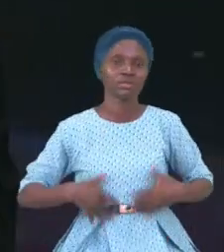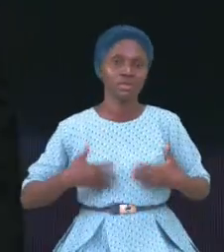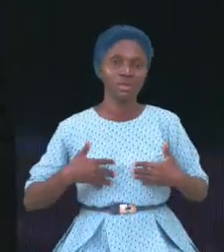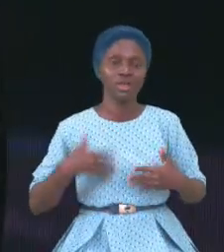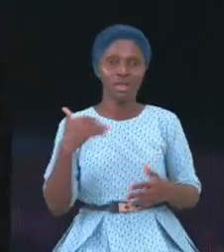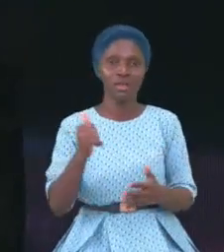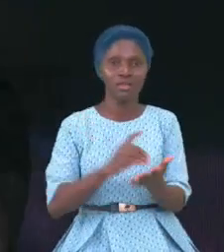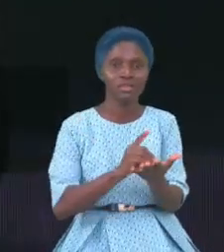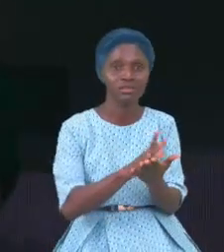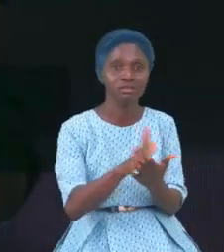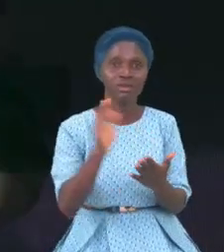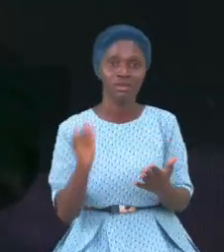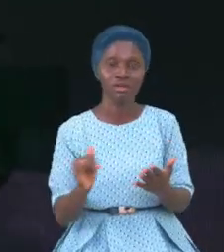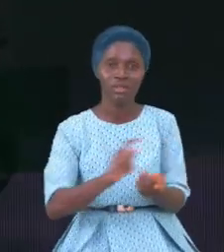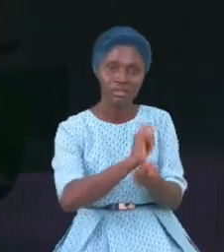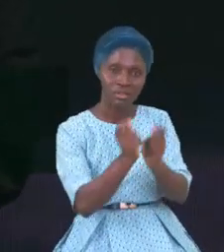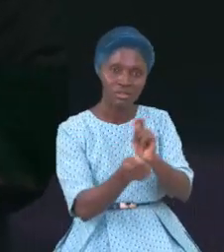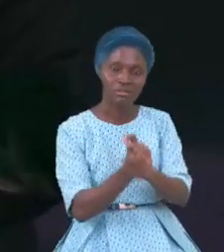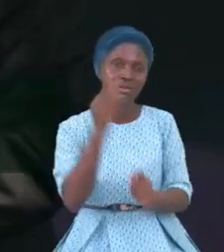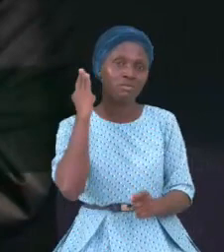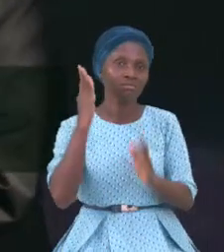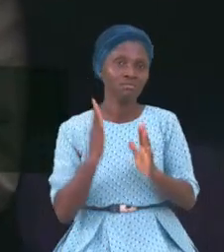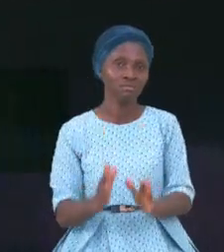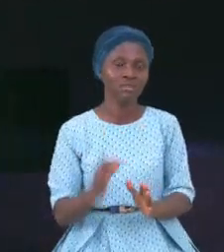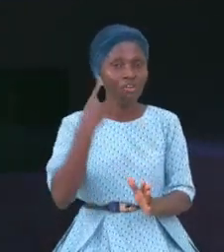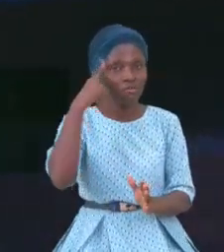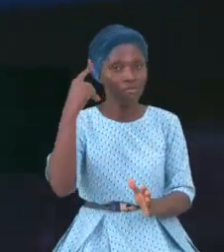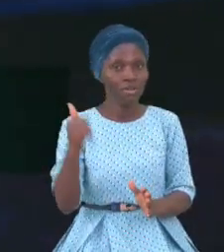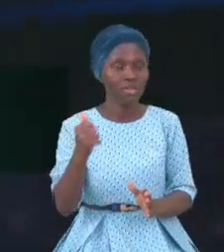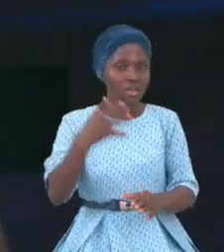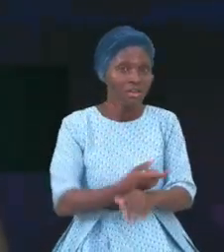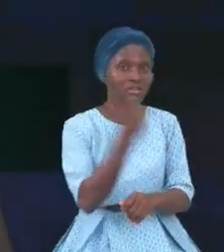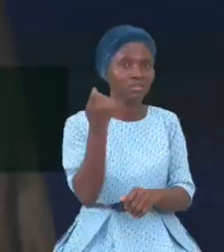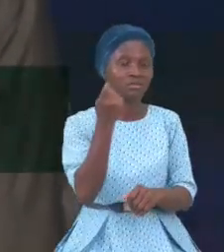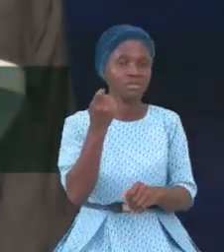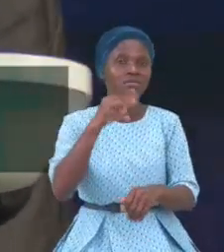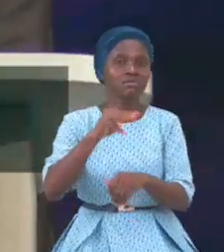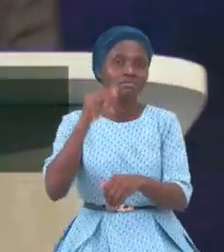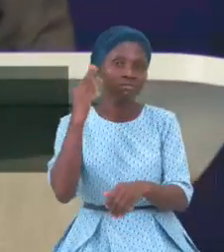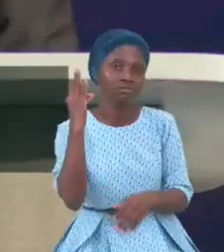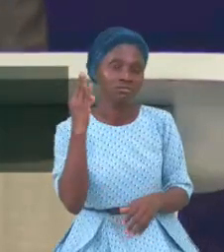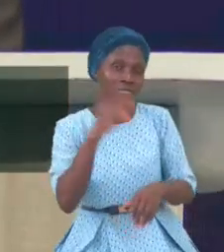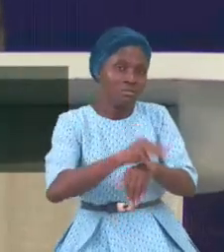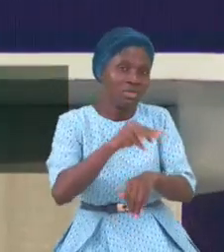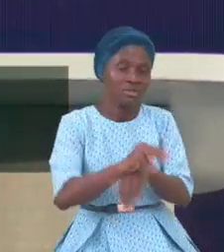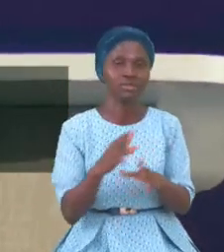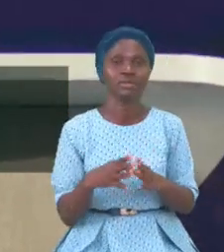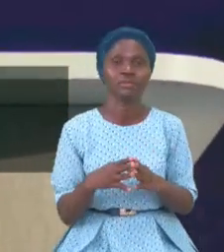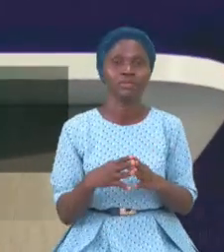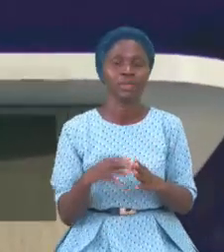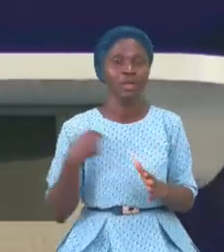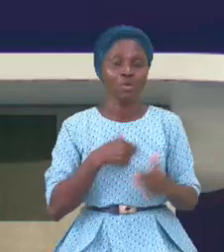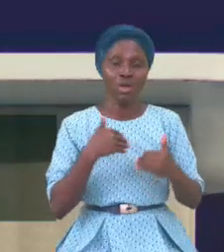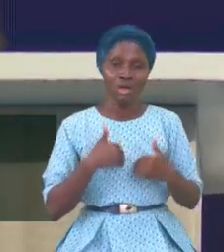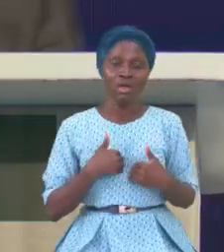minister for a triumphant ministry. We're looking at 3 points here today. Number